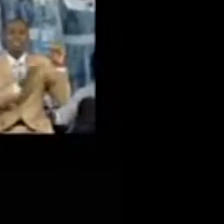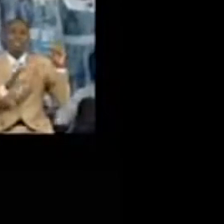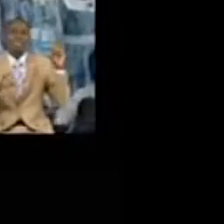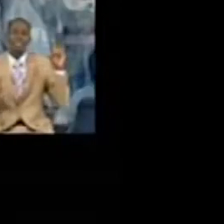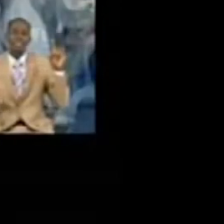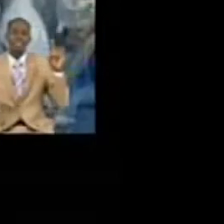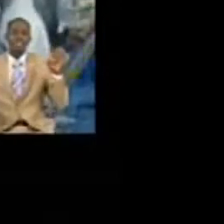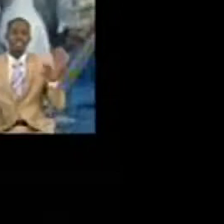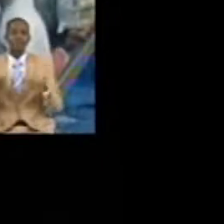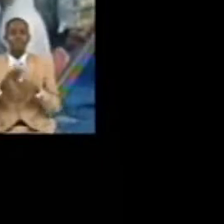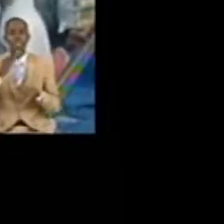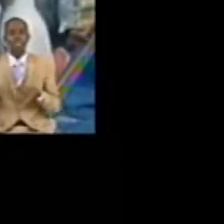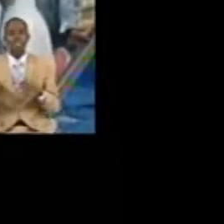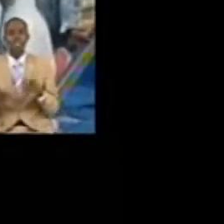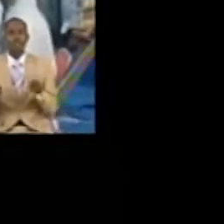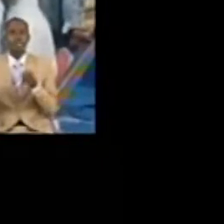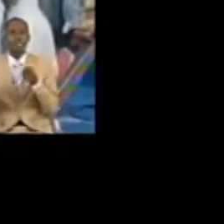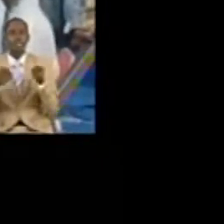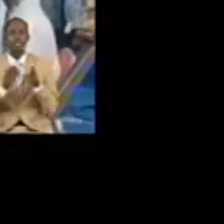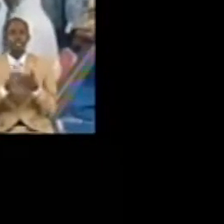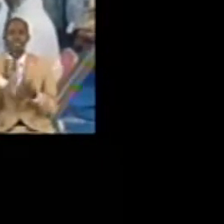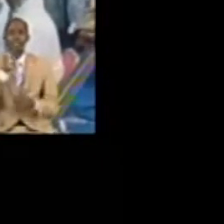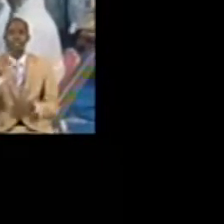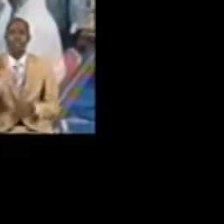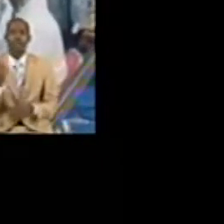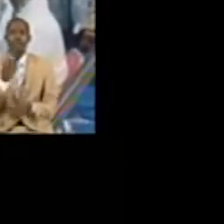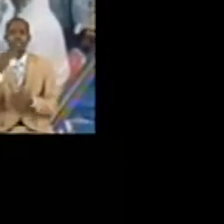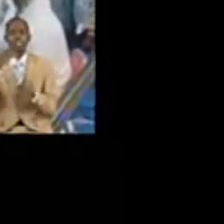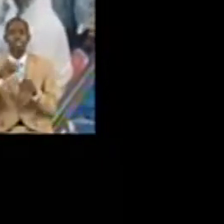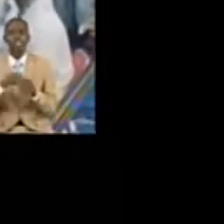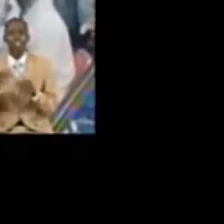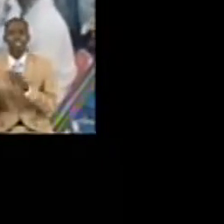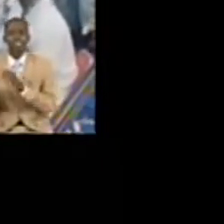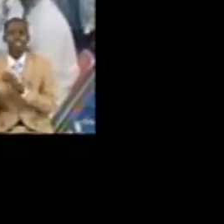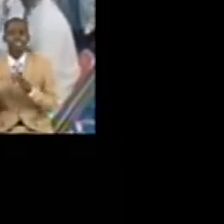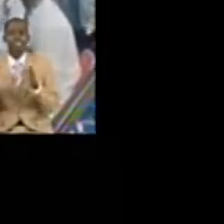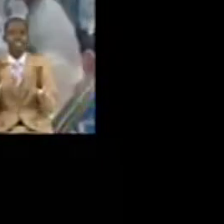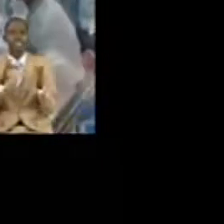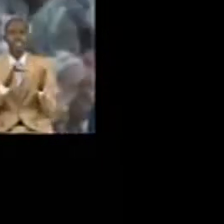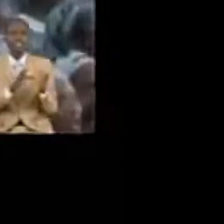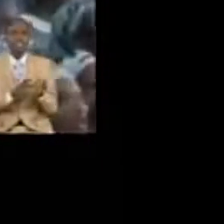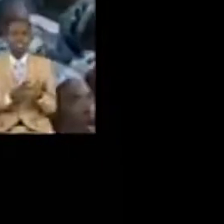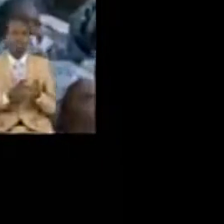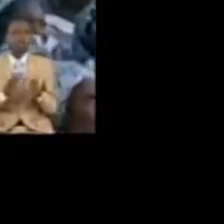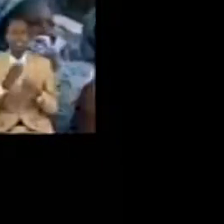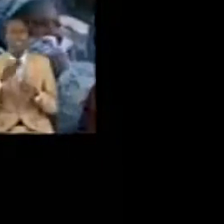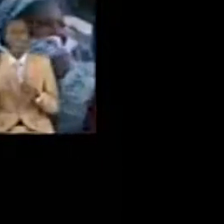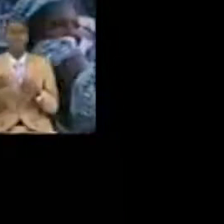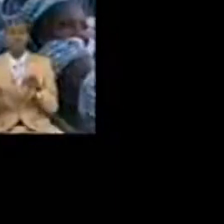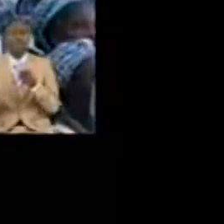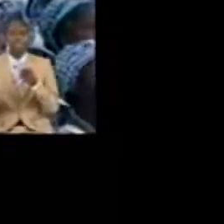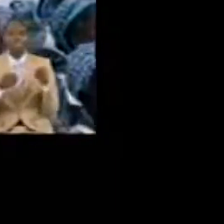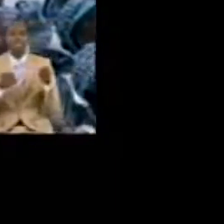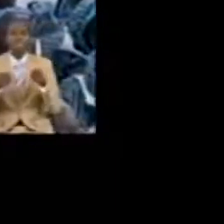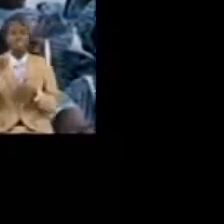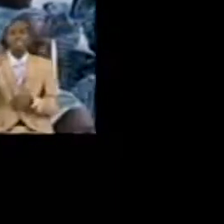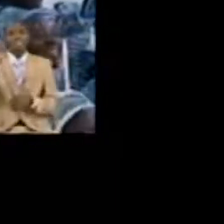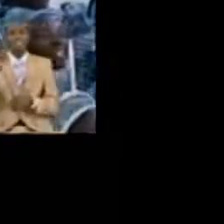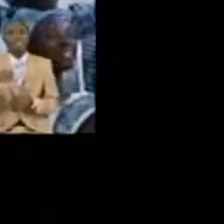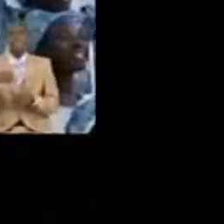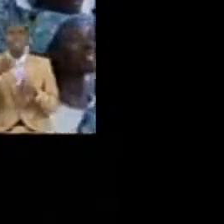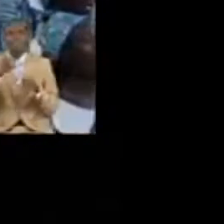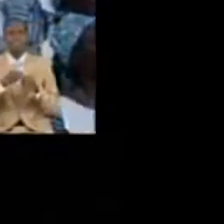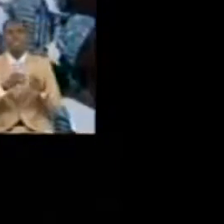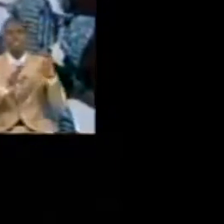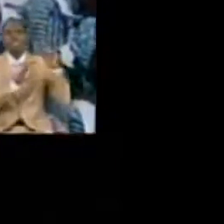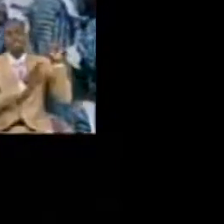Christ. Complete dominion is only in Jesus. Complete dominion only.